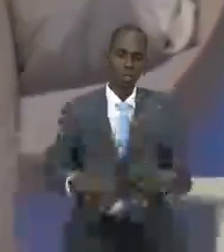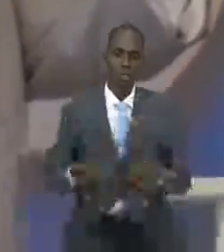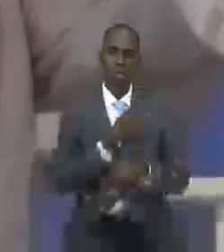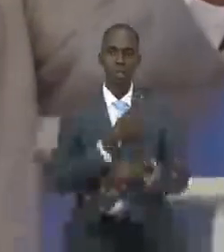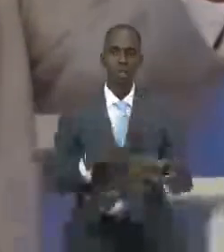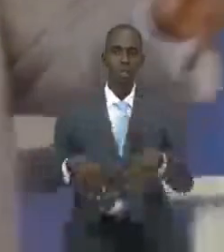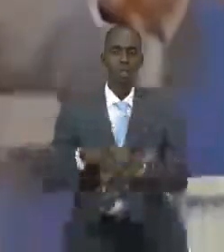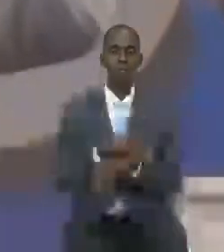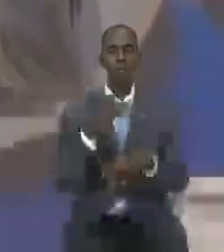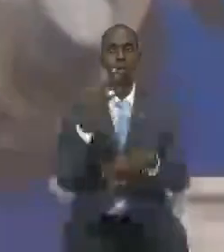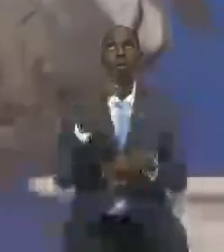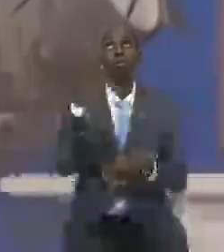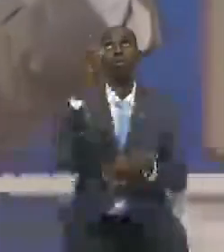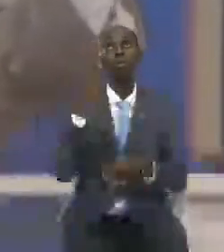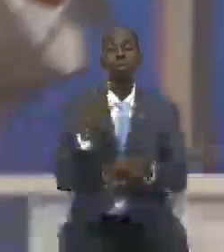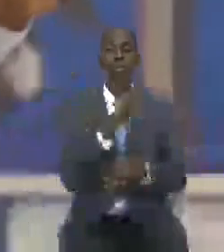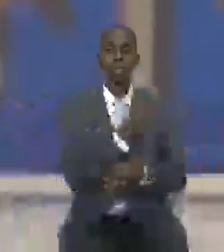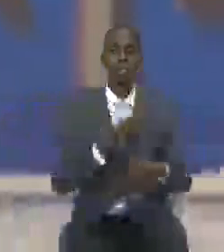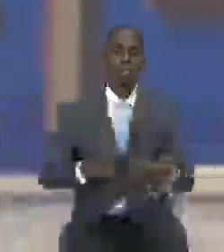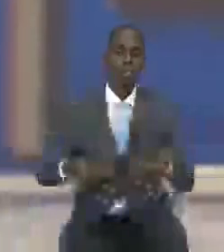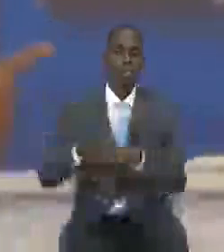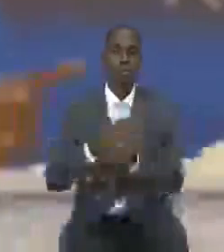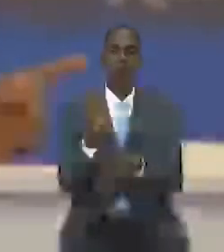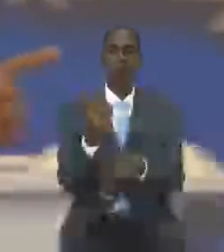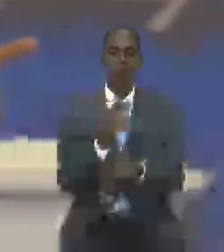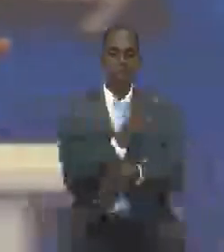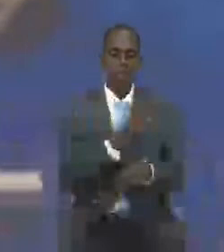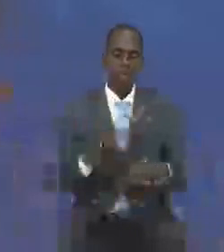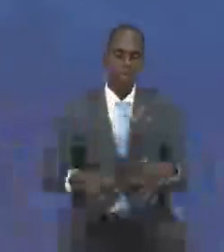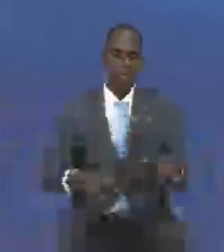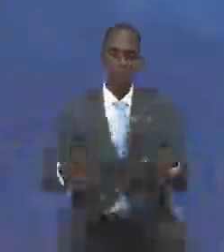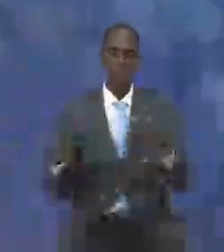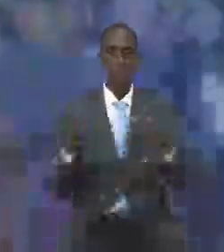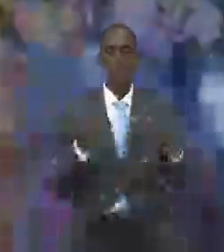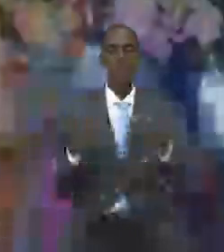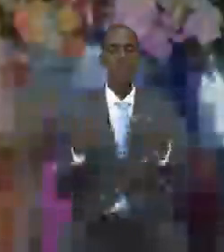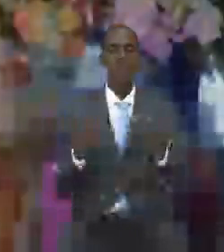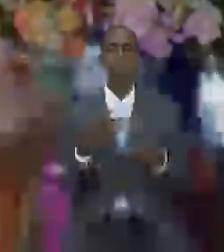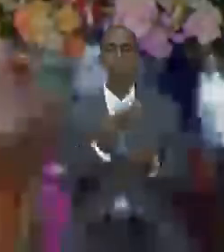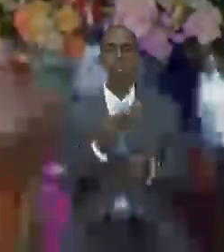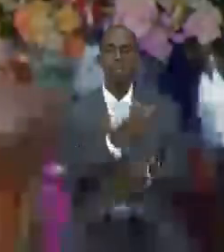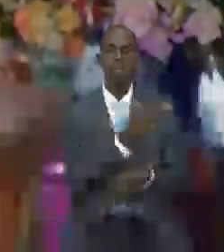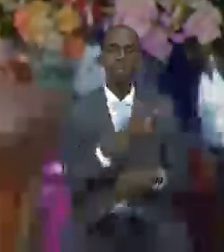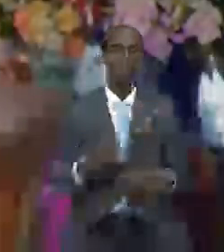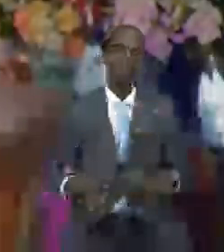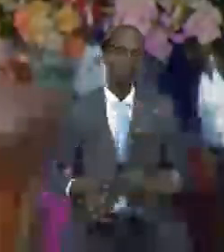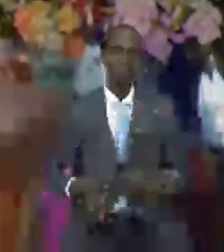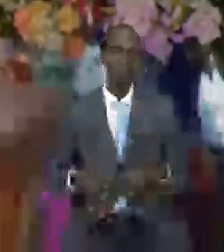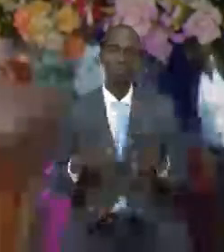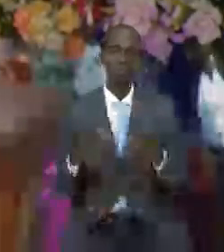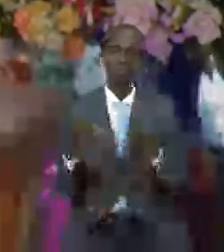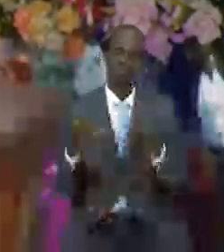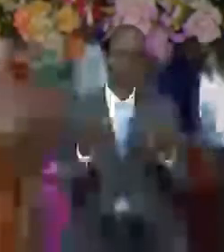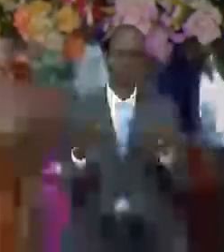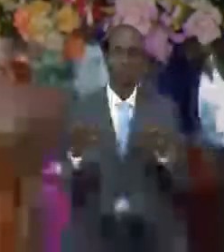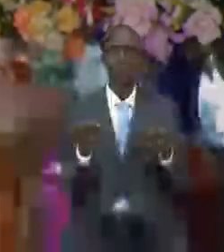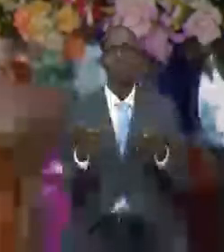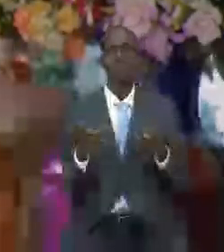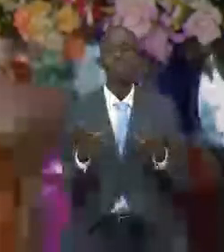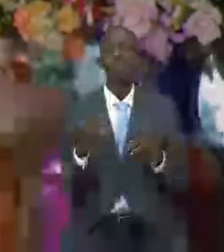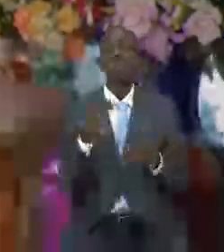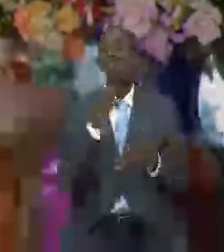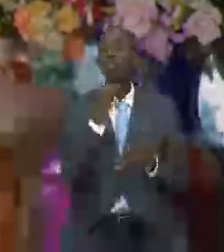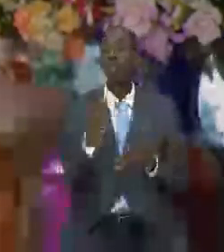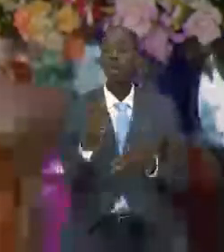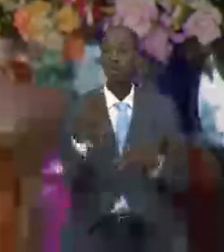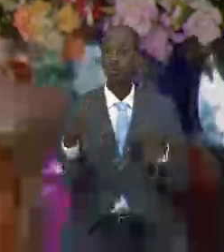kingdom where Christ reigns and Christ rules. Not the kingdom where